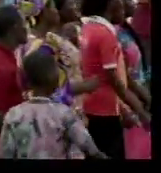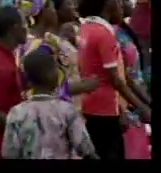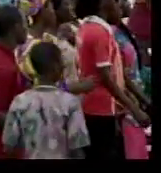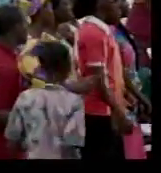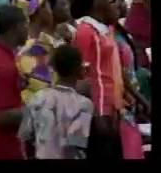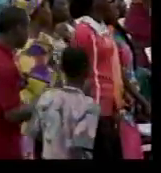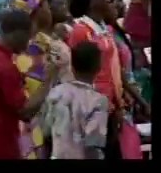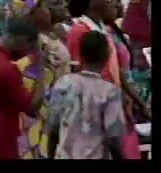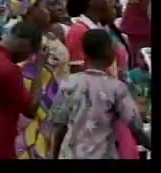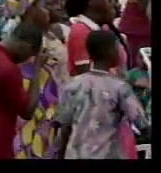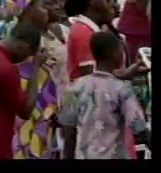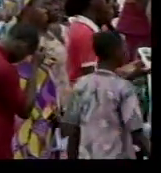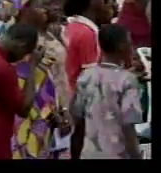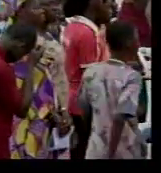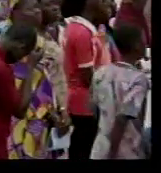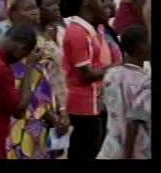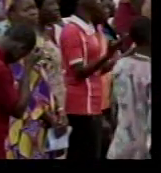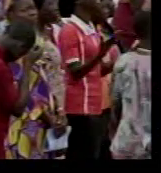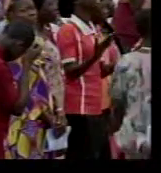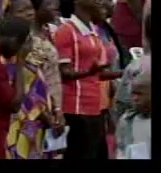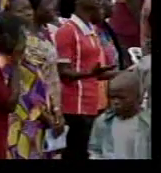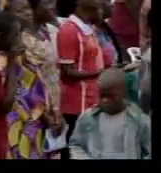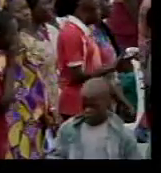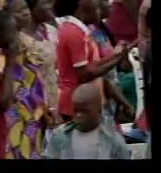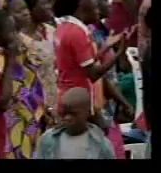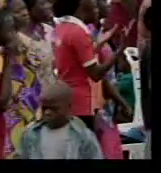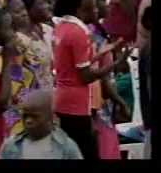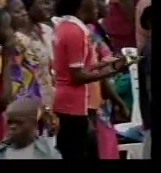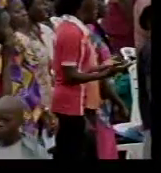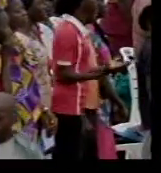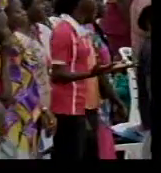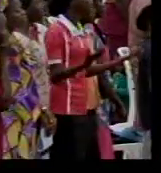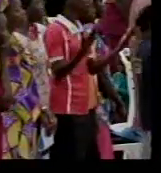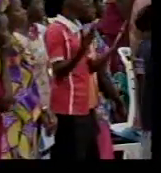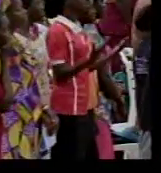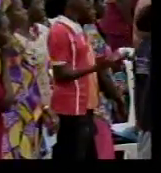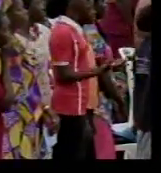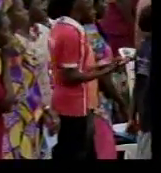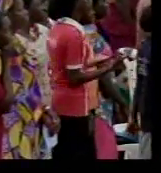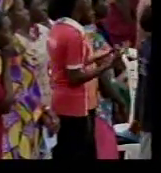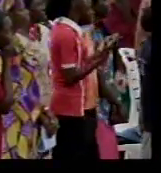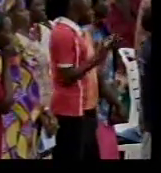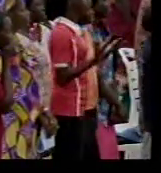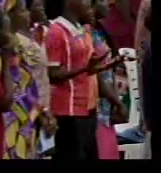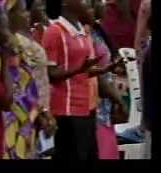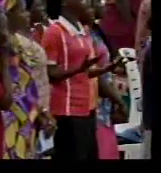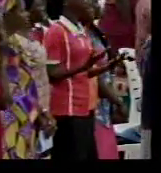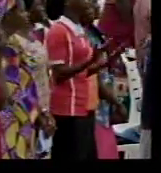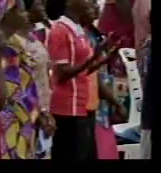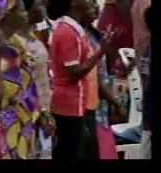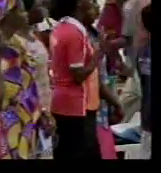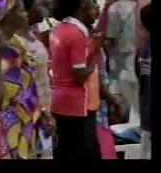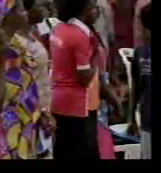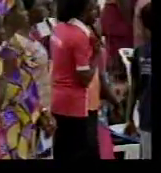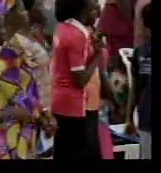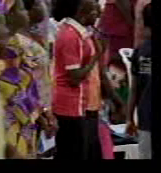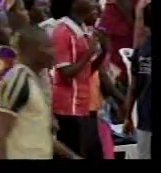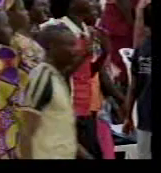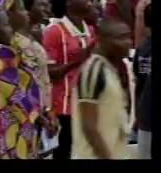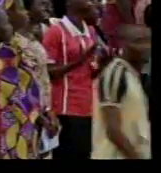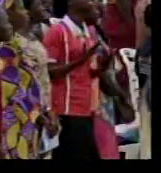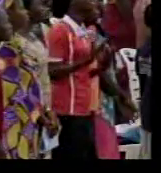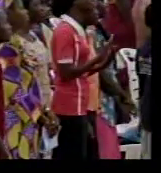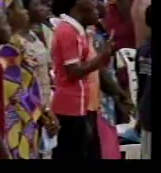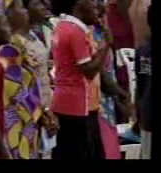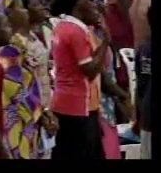verse 17. Romans chapter 10, we're looking at verse 17. Romans chapter 10, we're looking at verse 17. And it